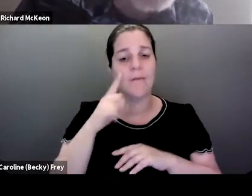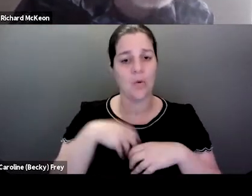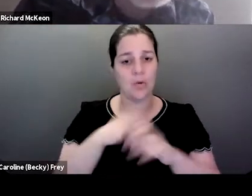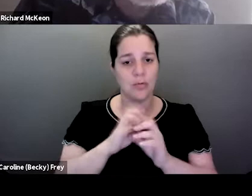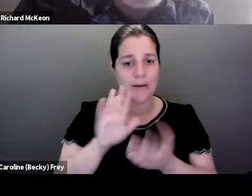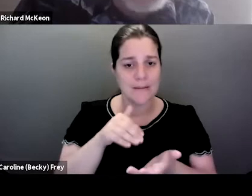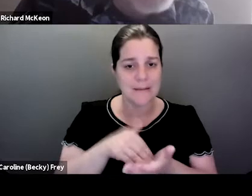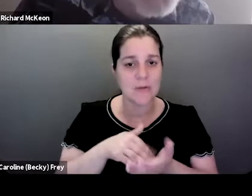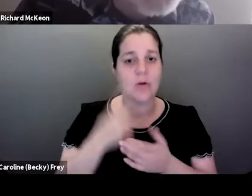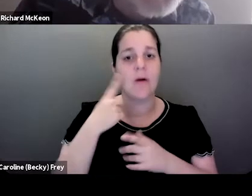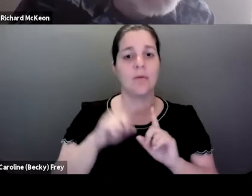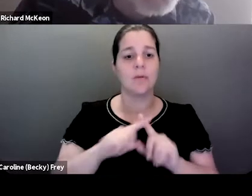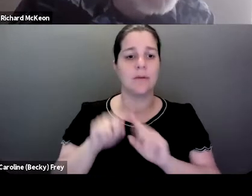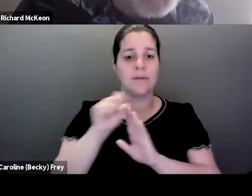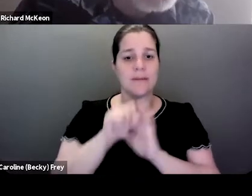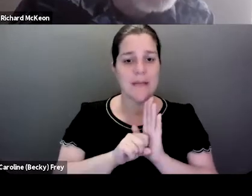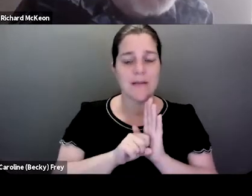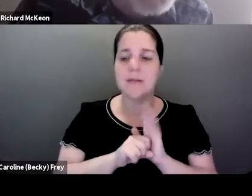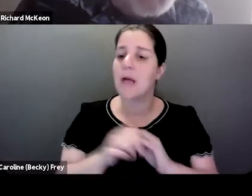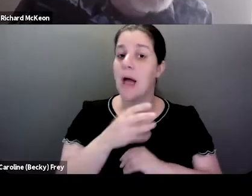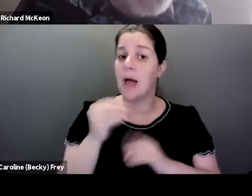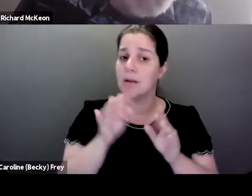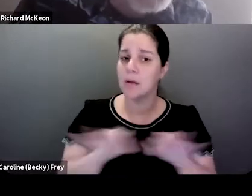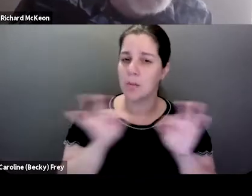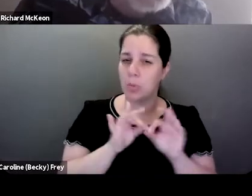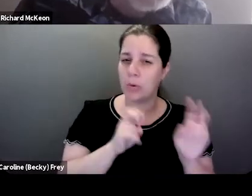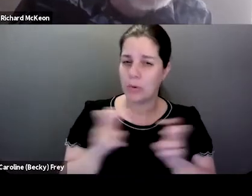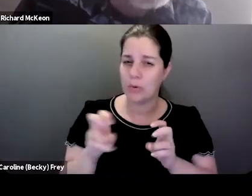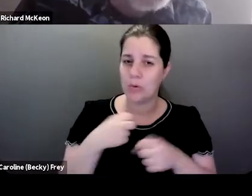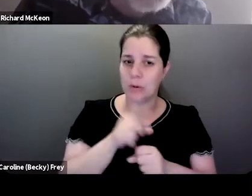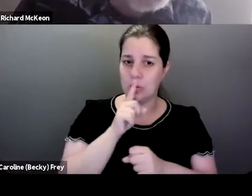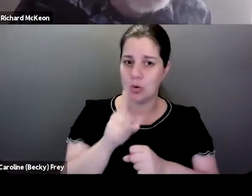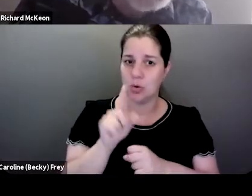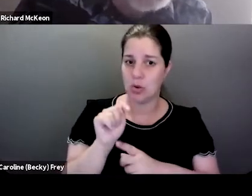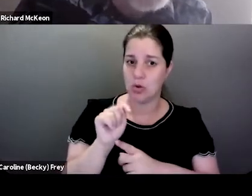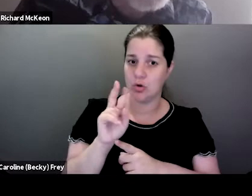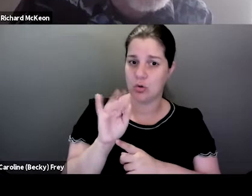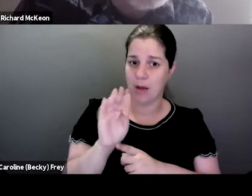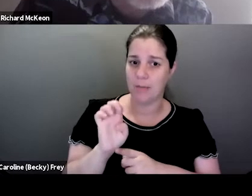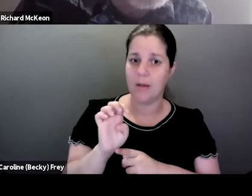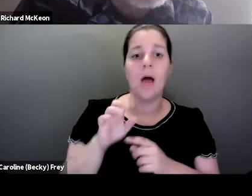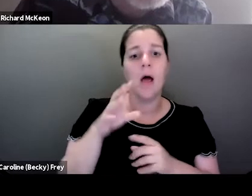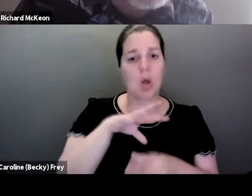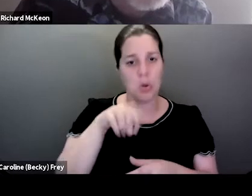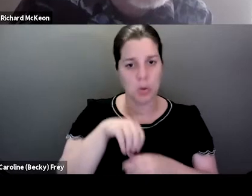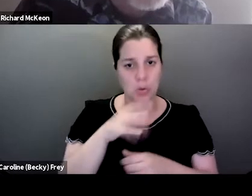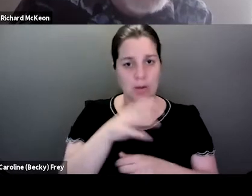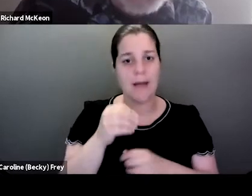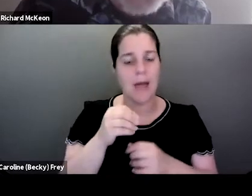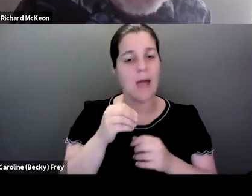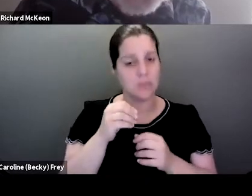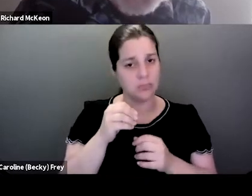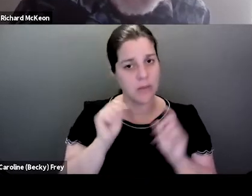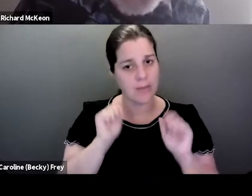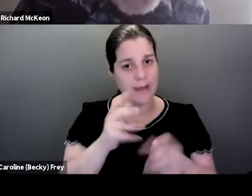states. There's the important issue of making sure that tribes are included and are able to receive the kind of